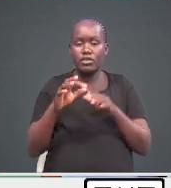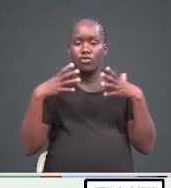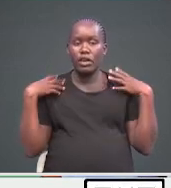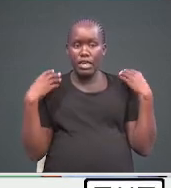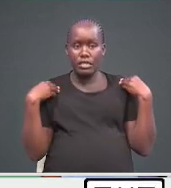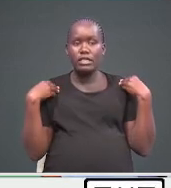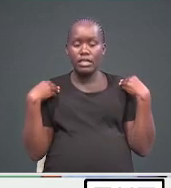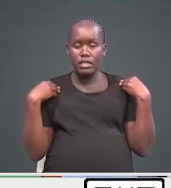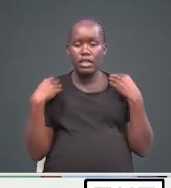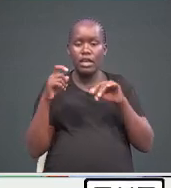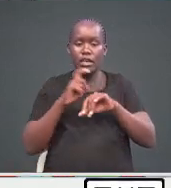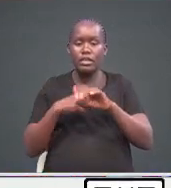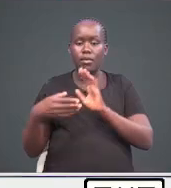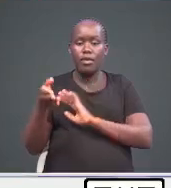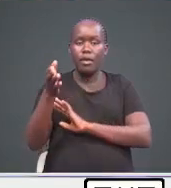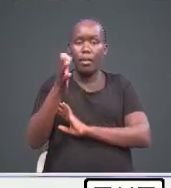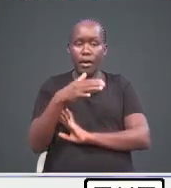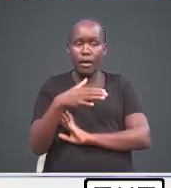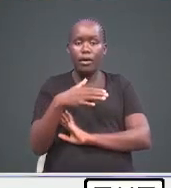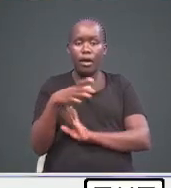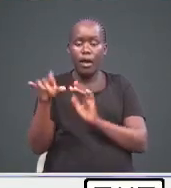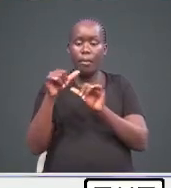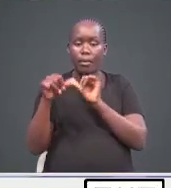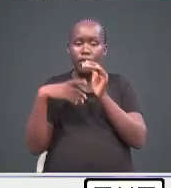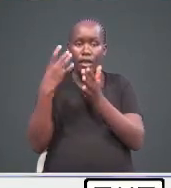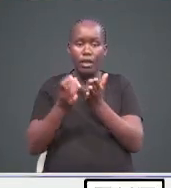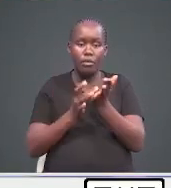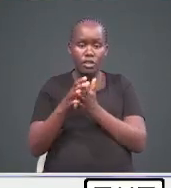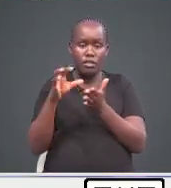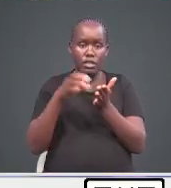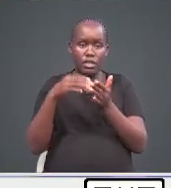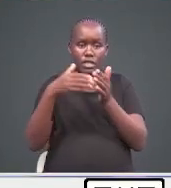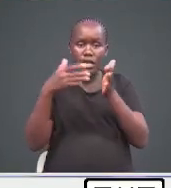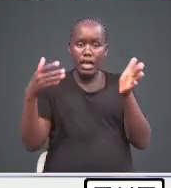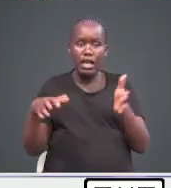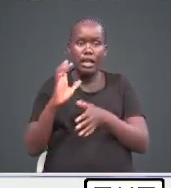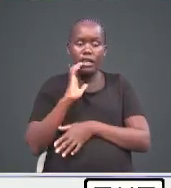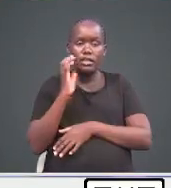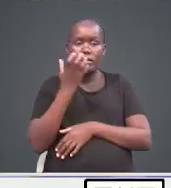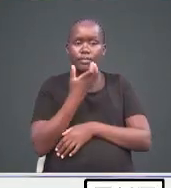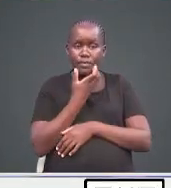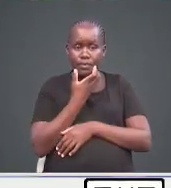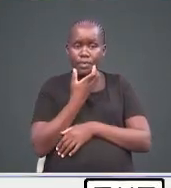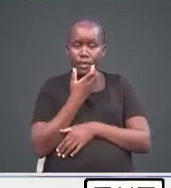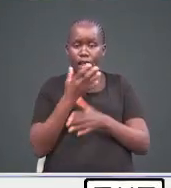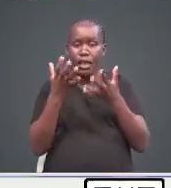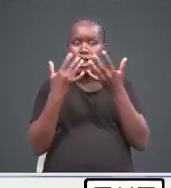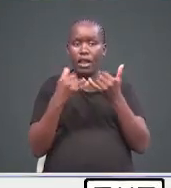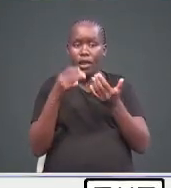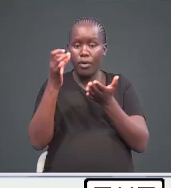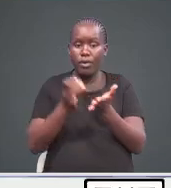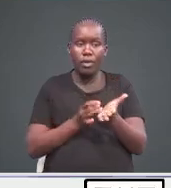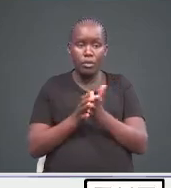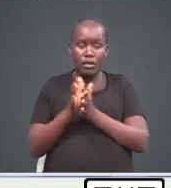impartiality as they embark on hearing the impeachment case against Deputy President Rigathi Gachagua. Now, the impeachment